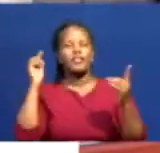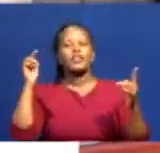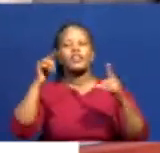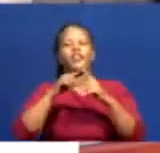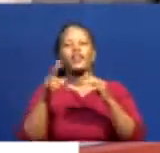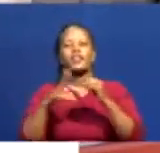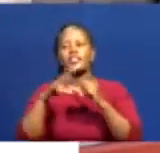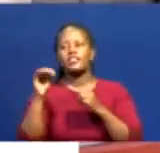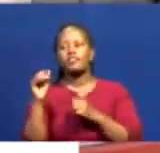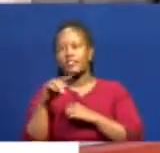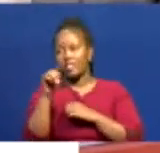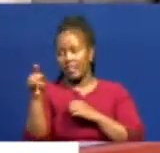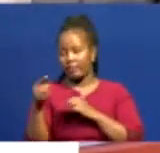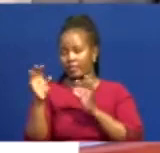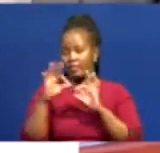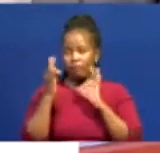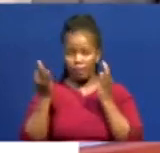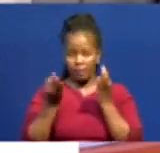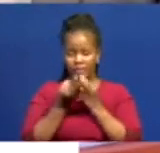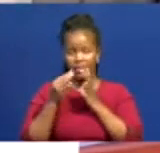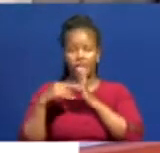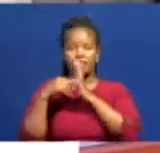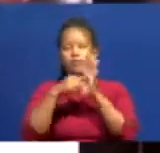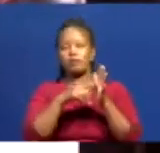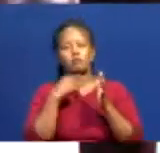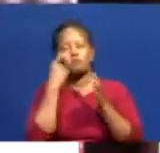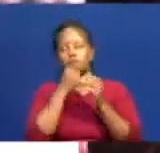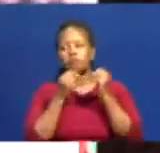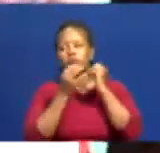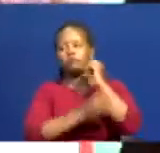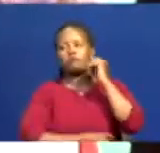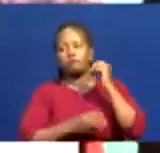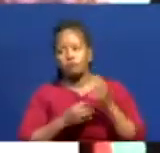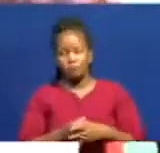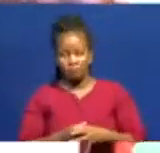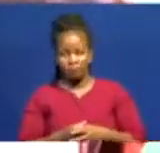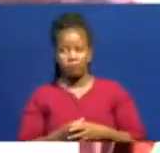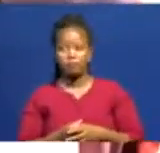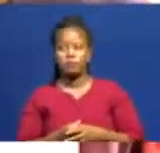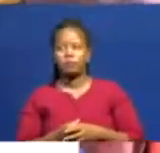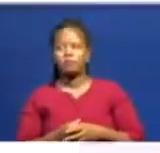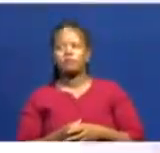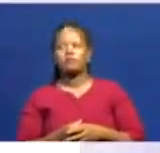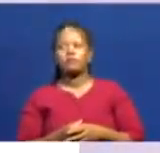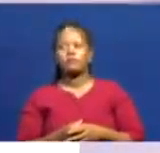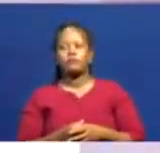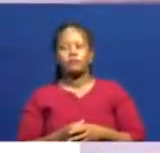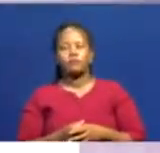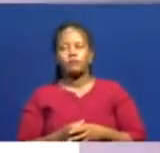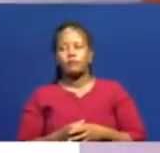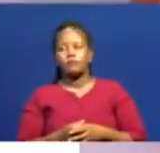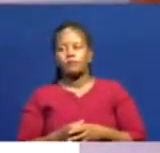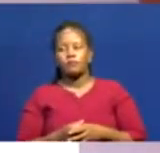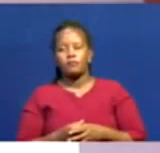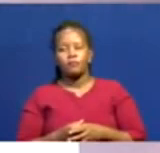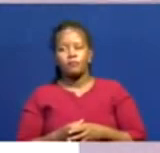households, particularly those at the bottom of the pyramid. This great milestone.